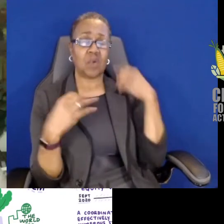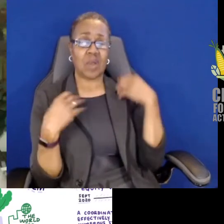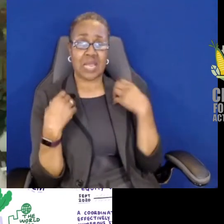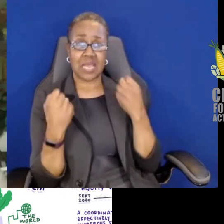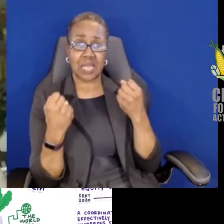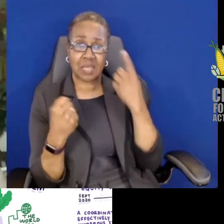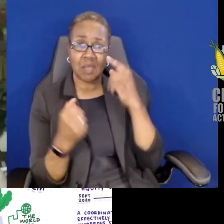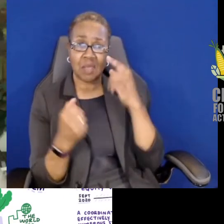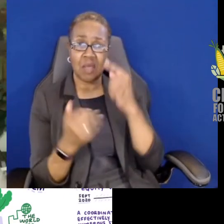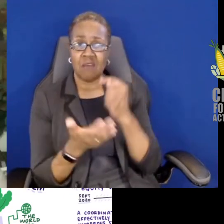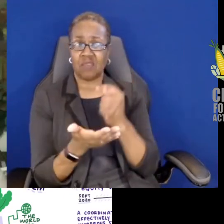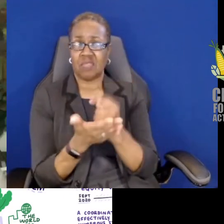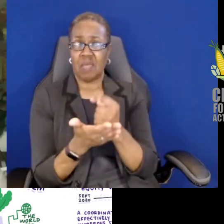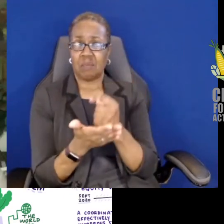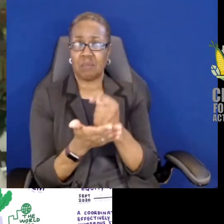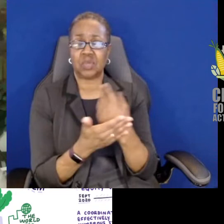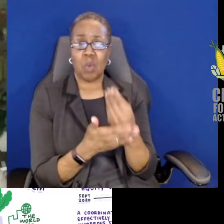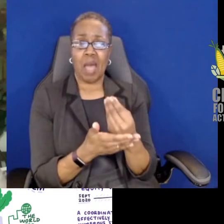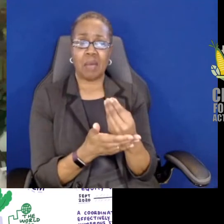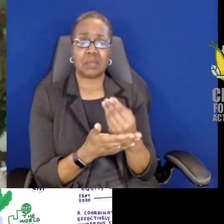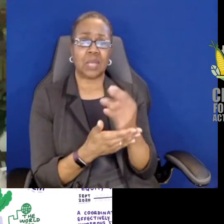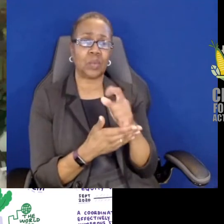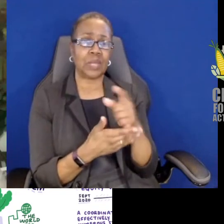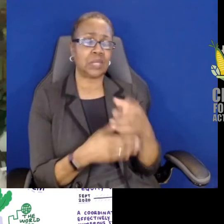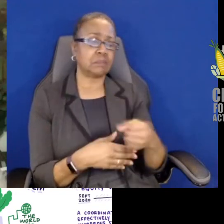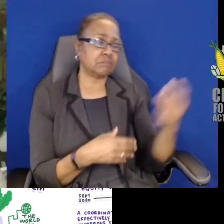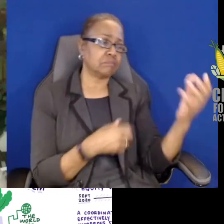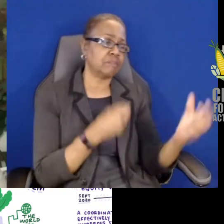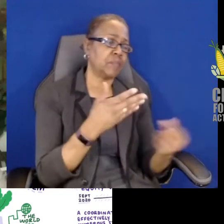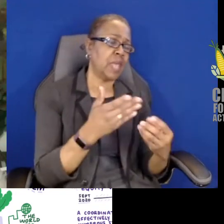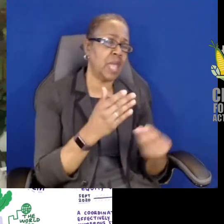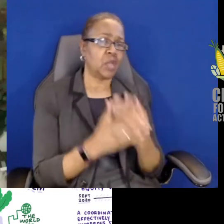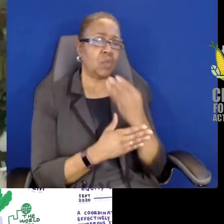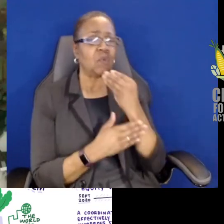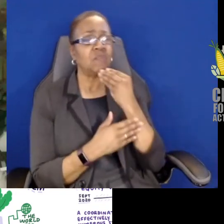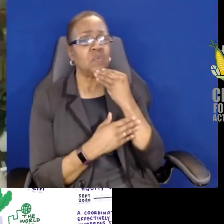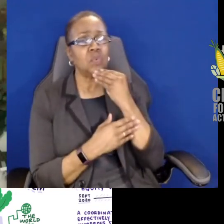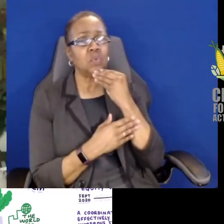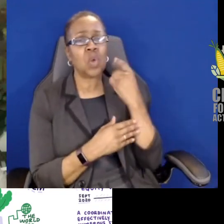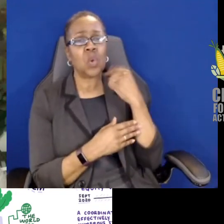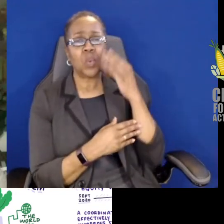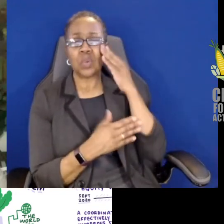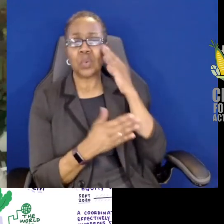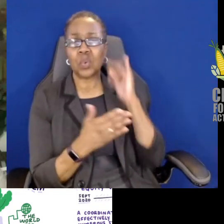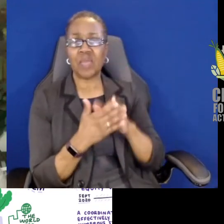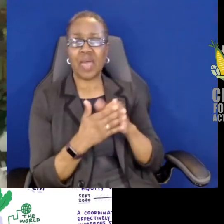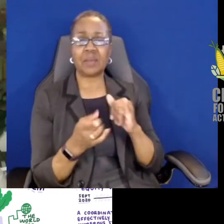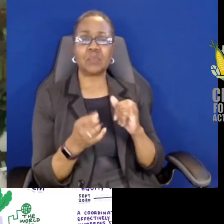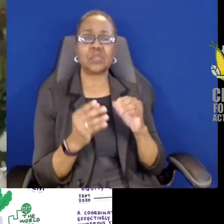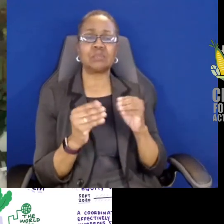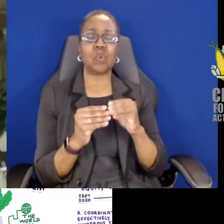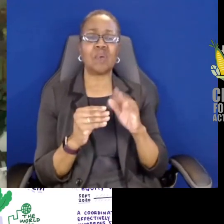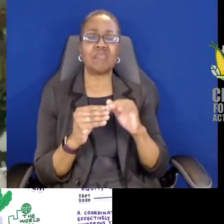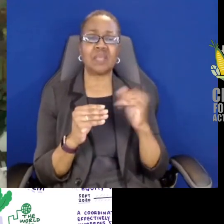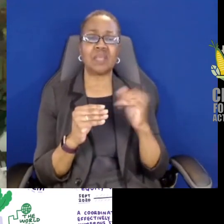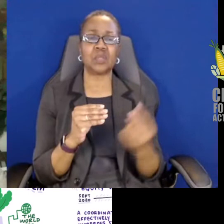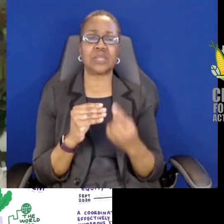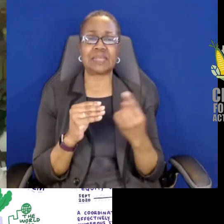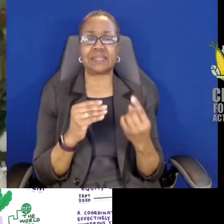therapy, just to be able to go out and pull weeds and grow food. Like, we knew that this was something that was more than just sort of